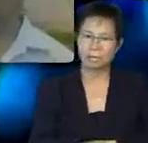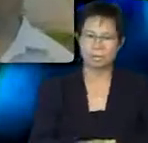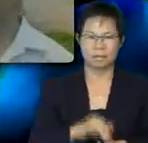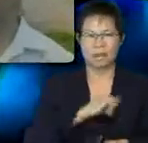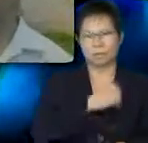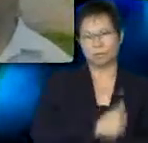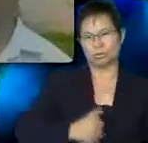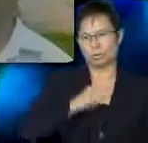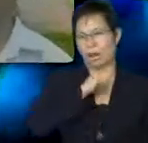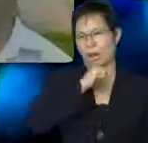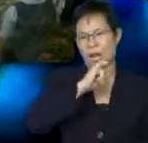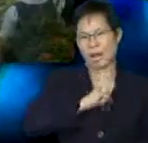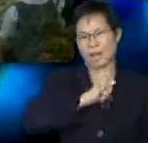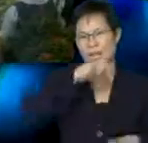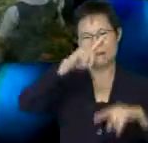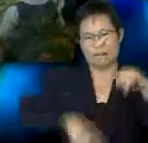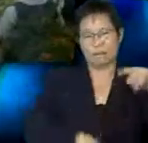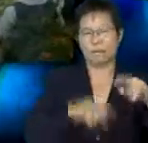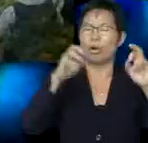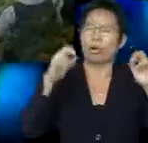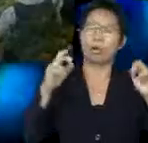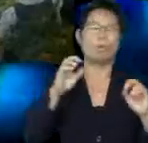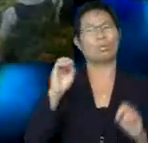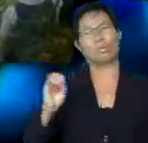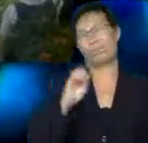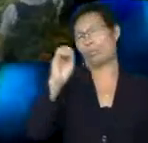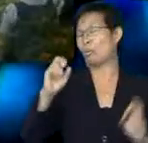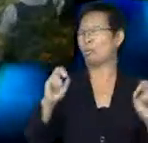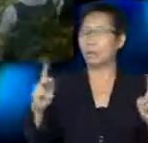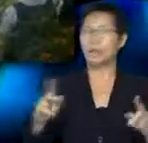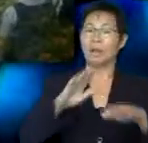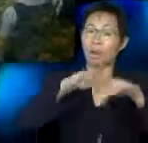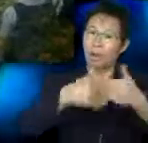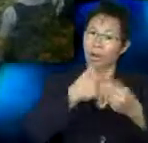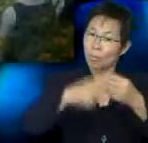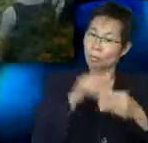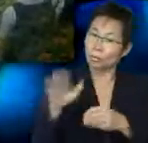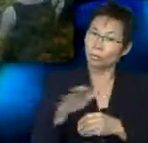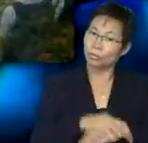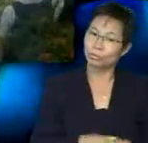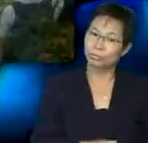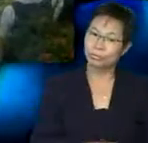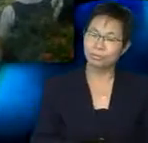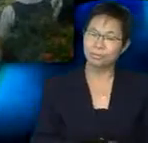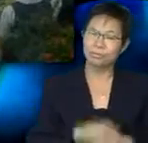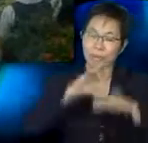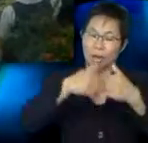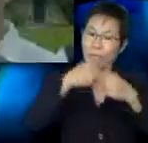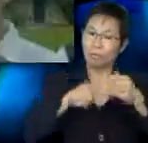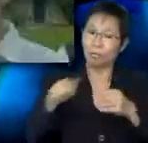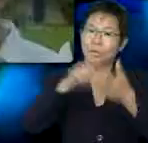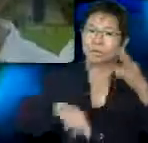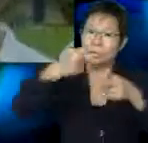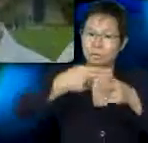I am sorry, I cannot. Oh, it's okay. What about you, Chintek? What's the name of this